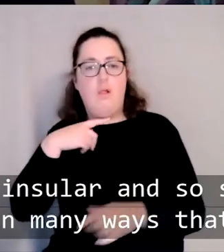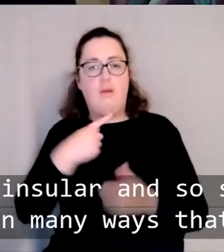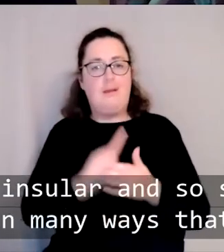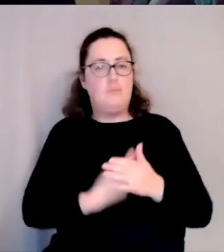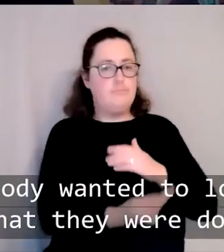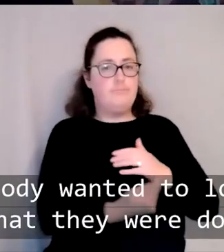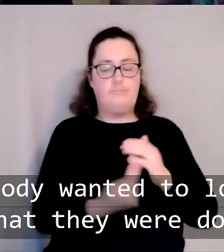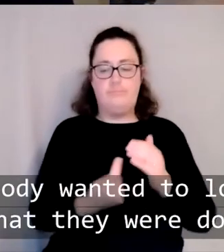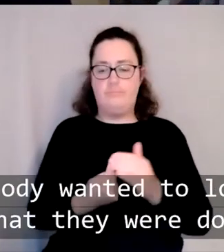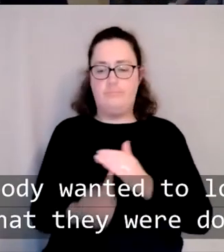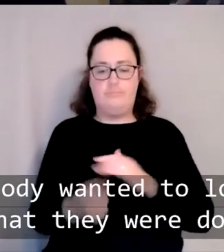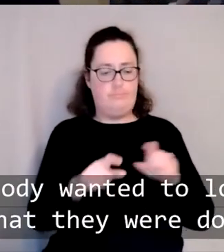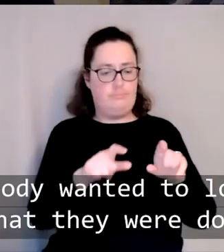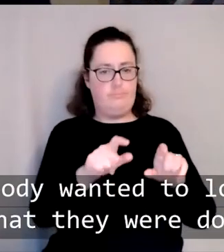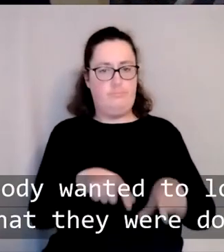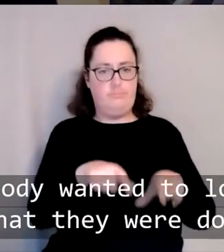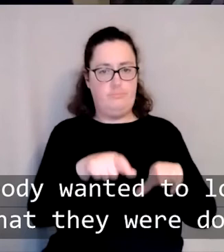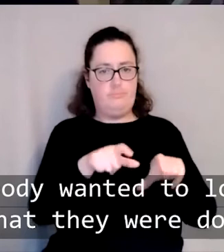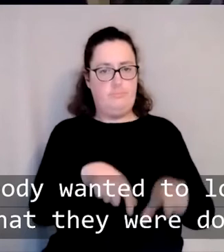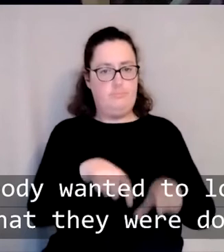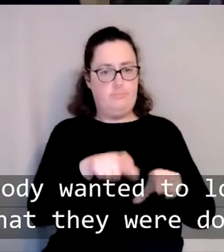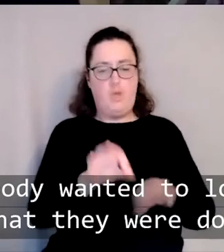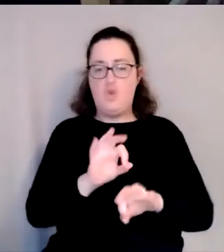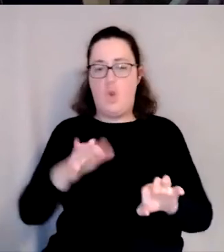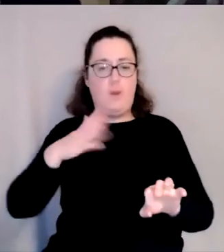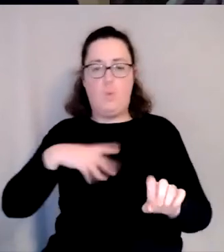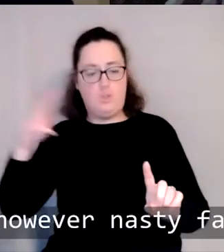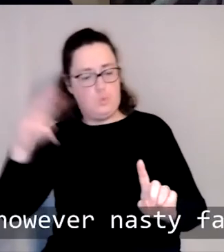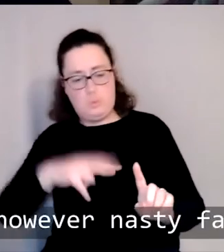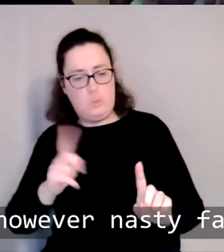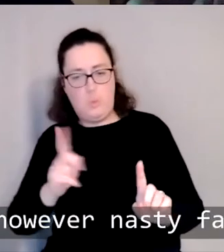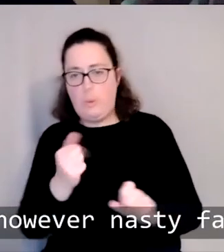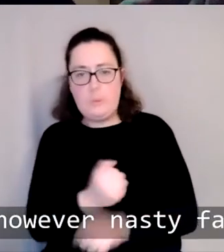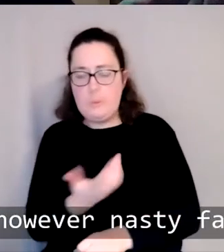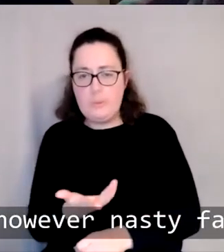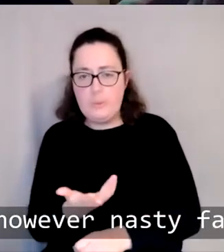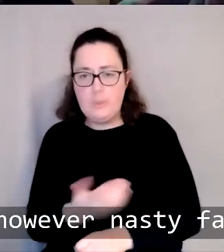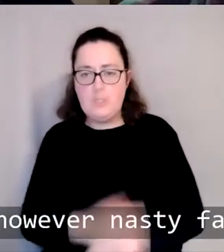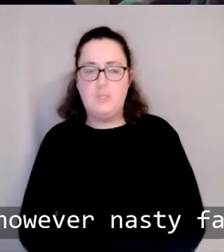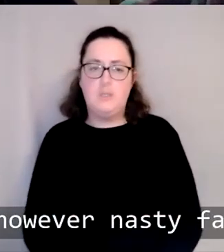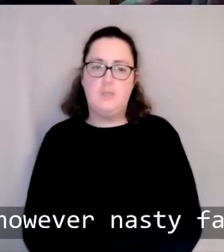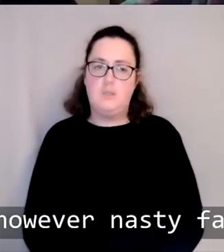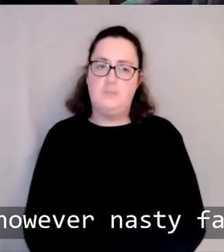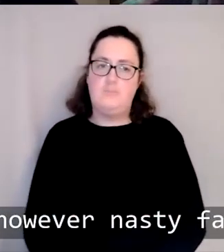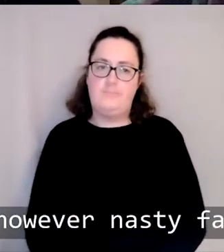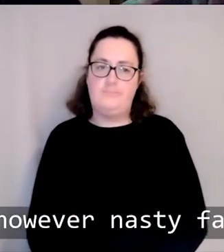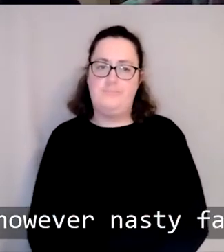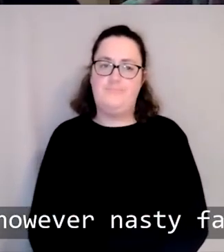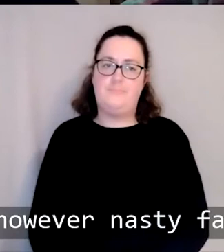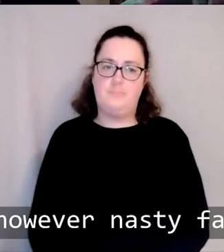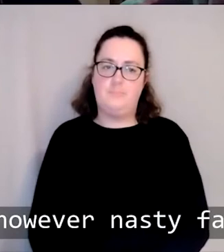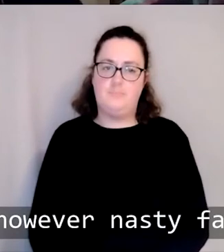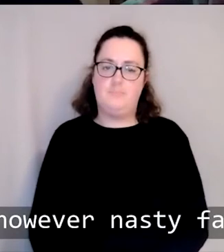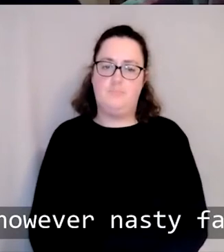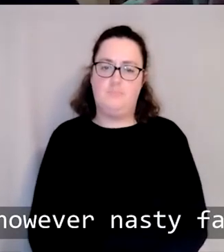many ways that nobody wanted to look at what they were doing. But actually there was a, however